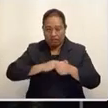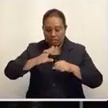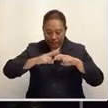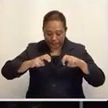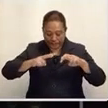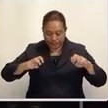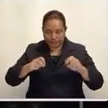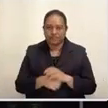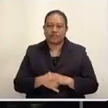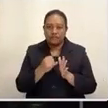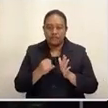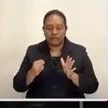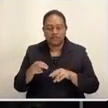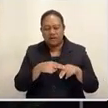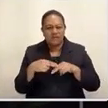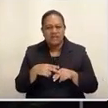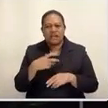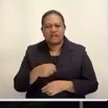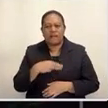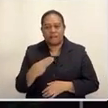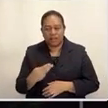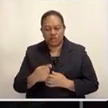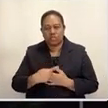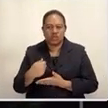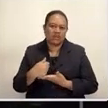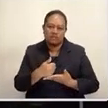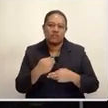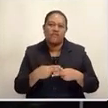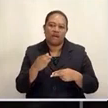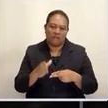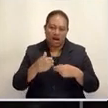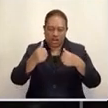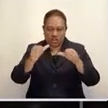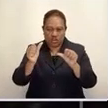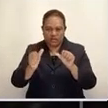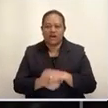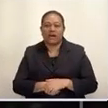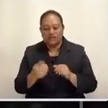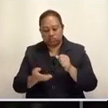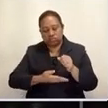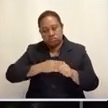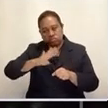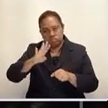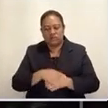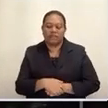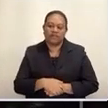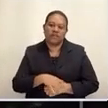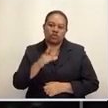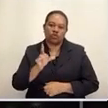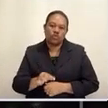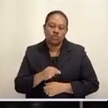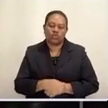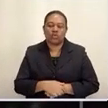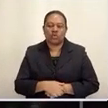Since the Institute of Fiji is embarking on a mission to continue supporting farmers achieve optimal sugarcane yields by conducting regular